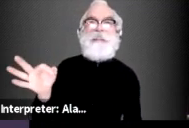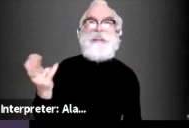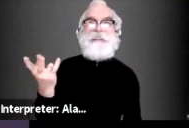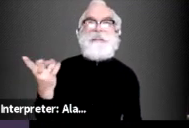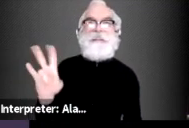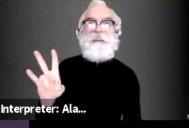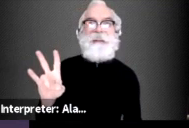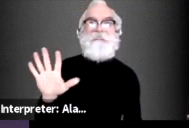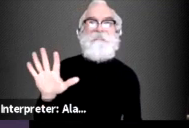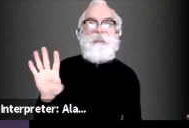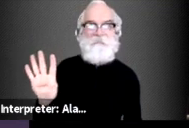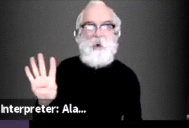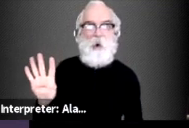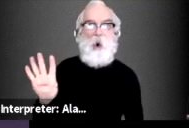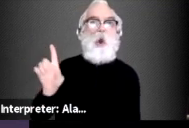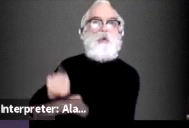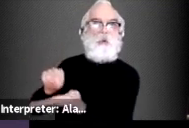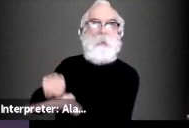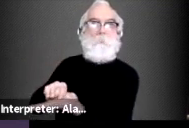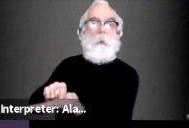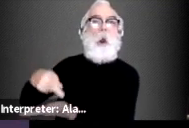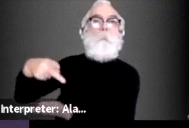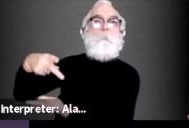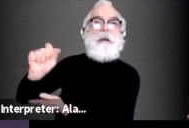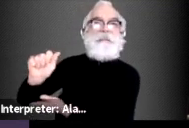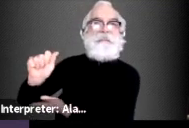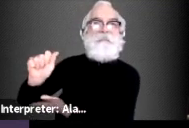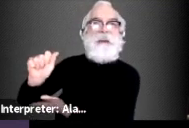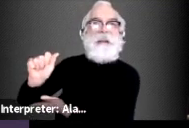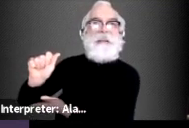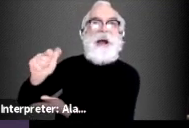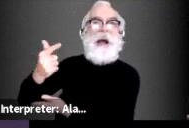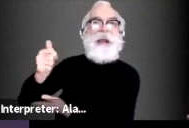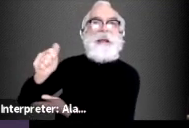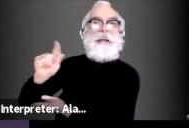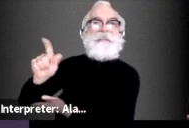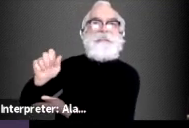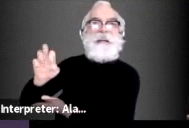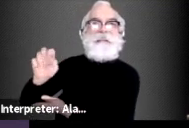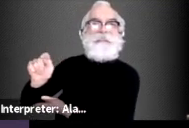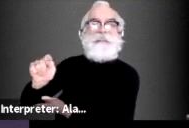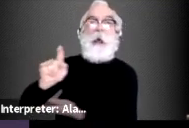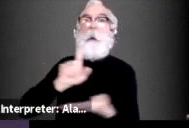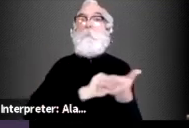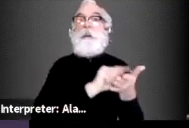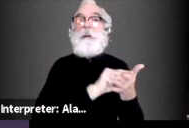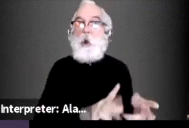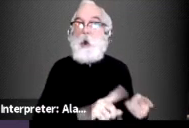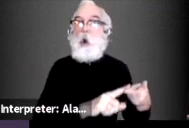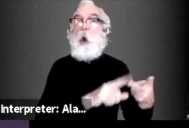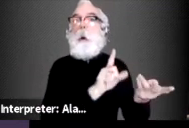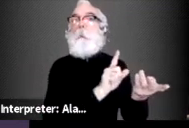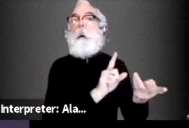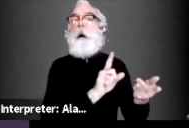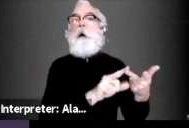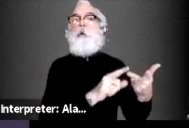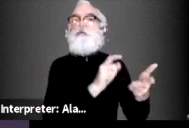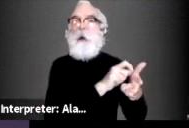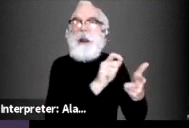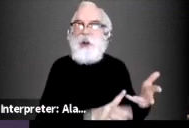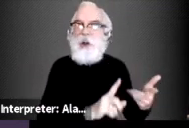of his newspaper, the Pennsylvania Gazette, printer, publisher, scientist, writer, and inventor, Benjamin